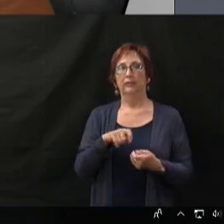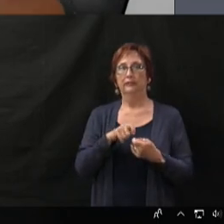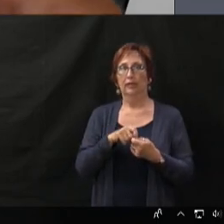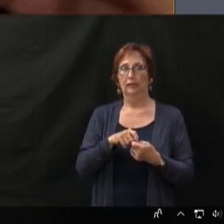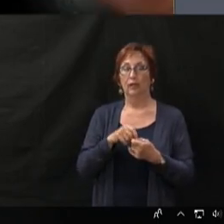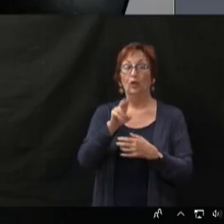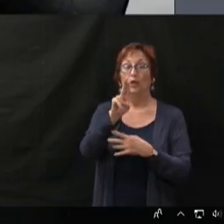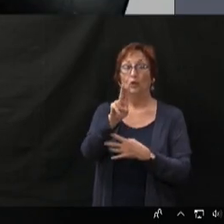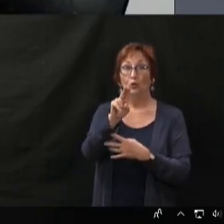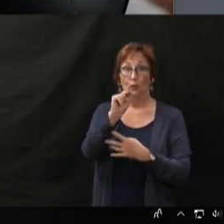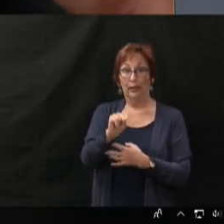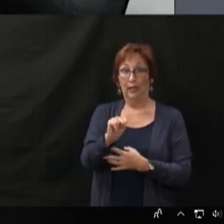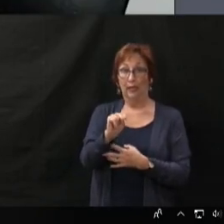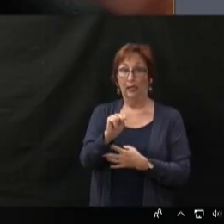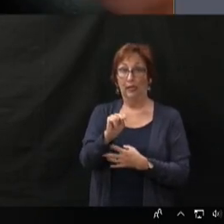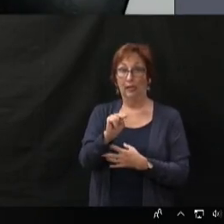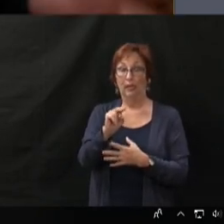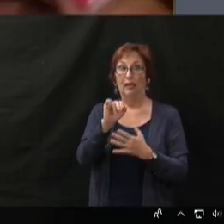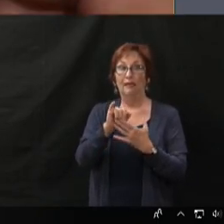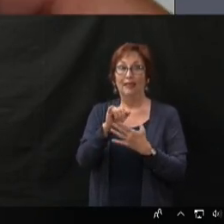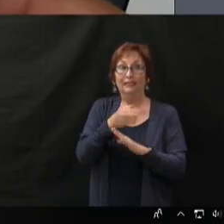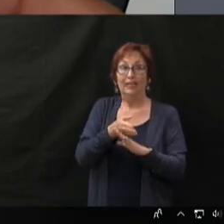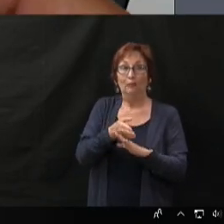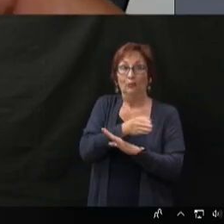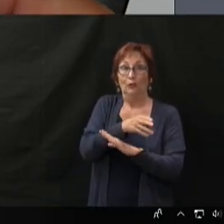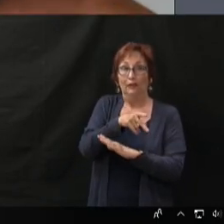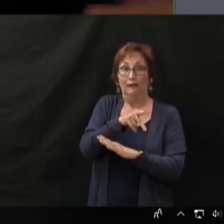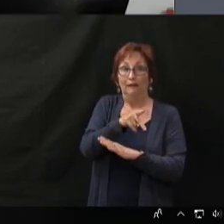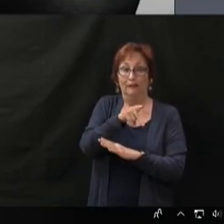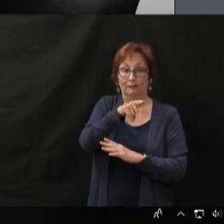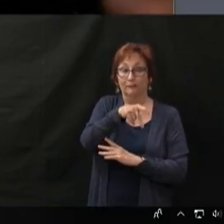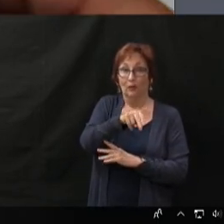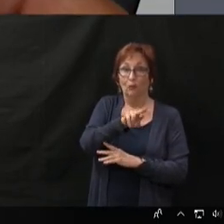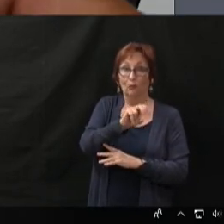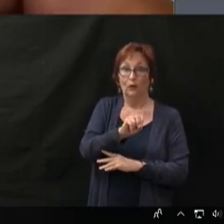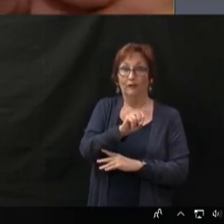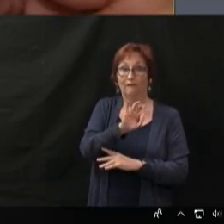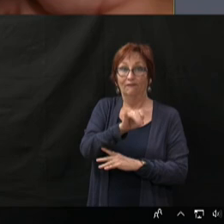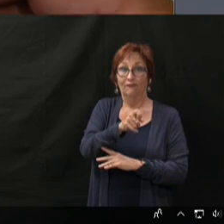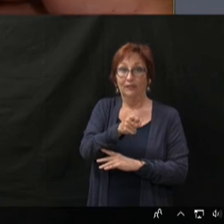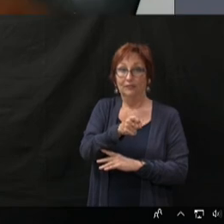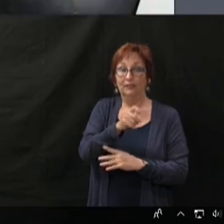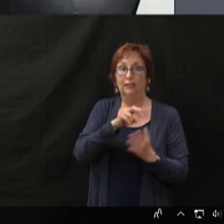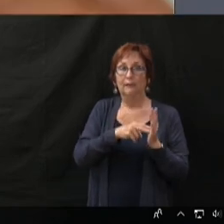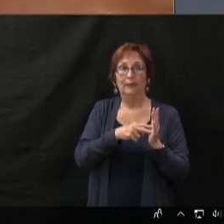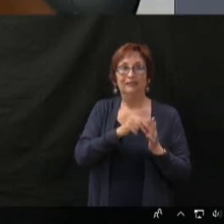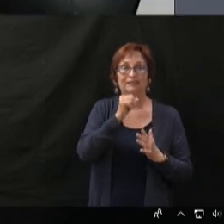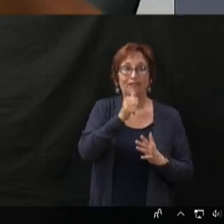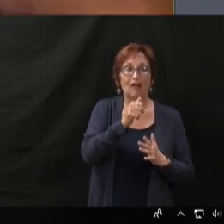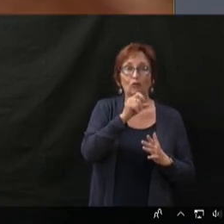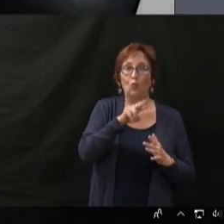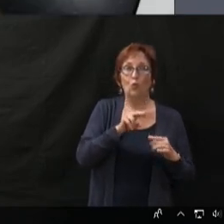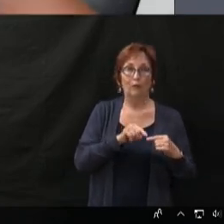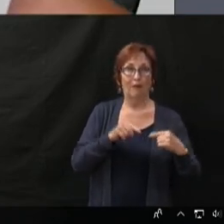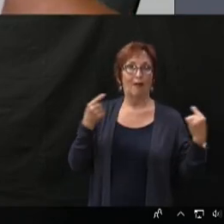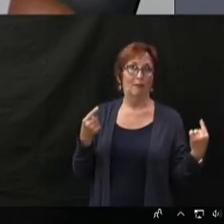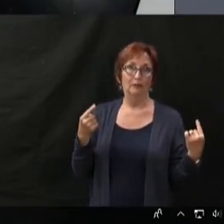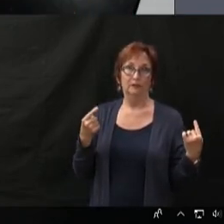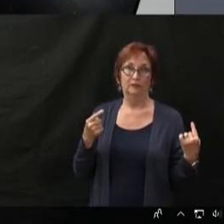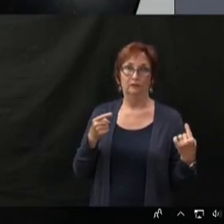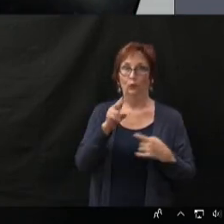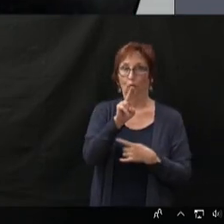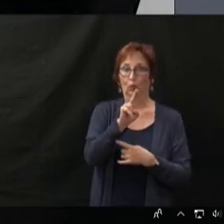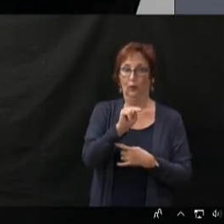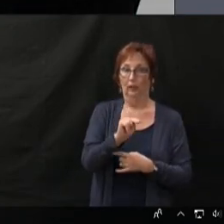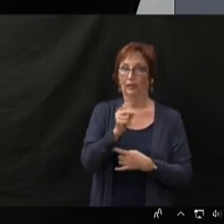UN is a prefix. It means not or the opposite. Give me an